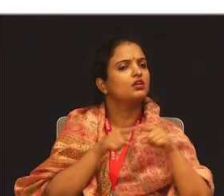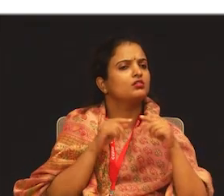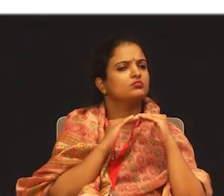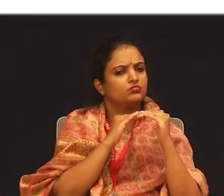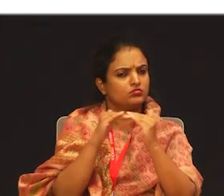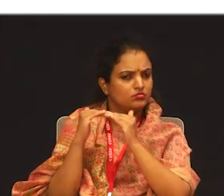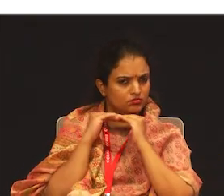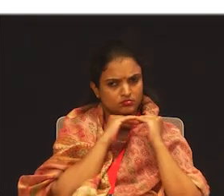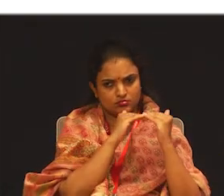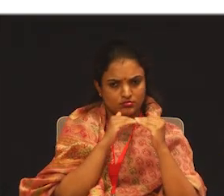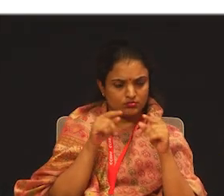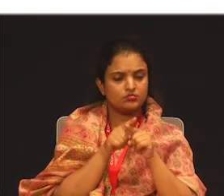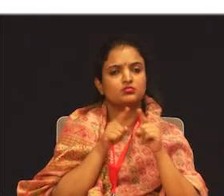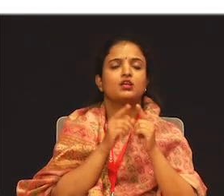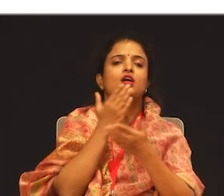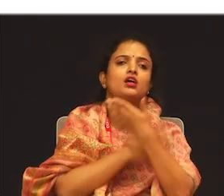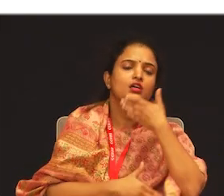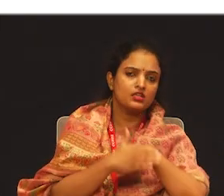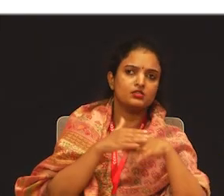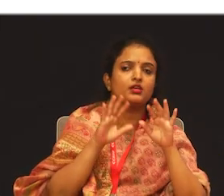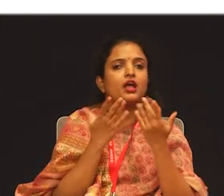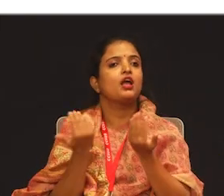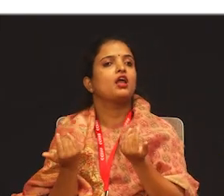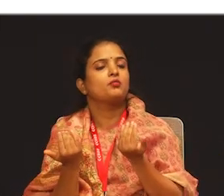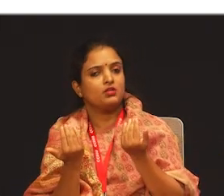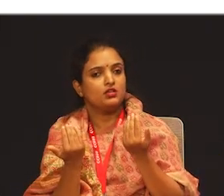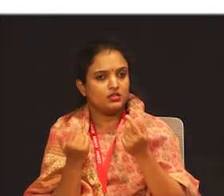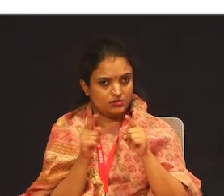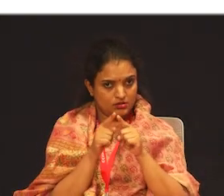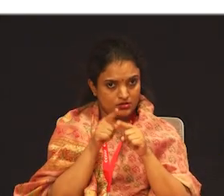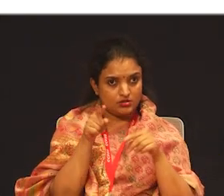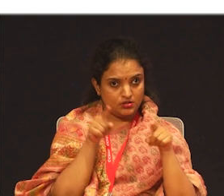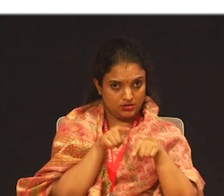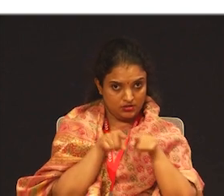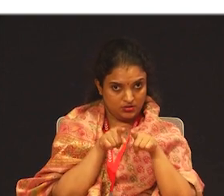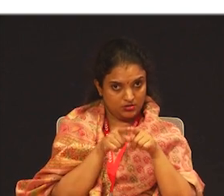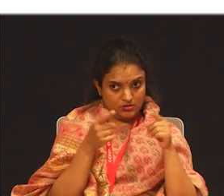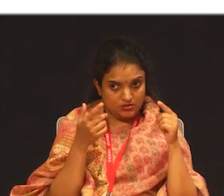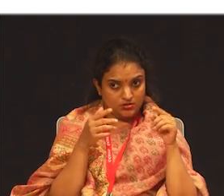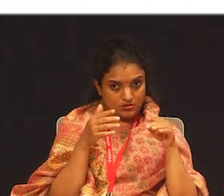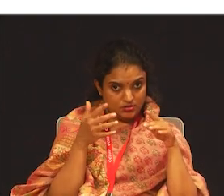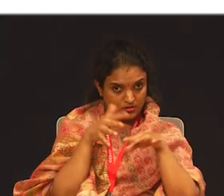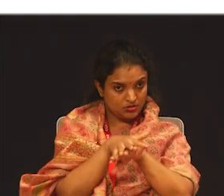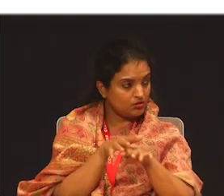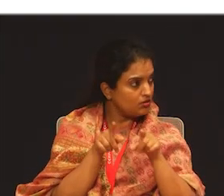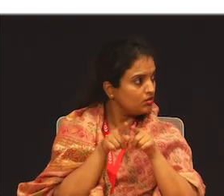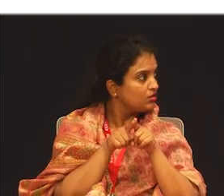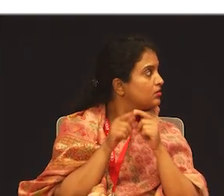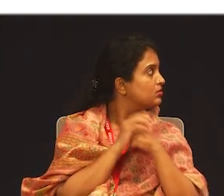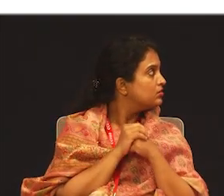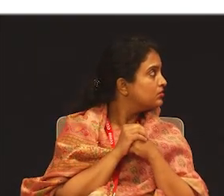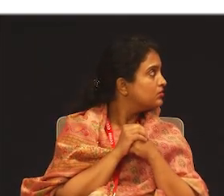equally, irrespective of disability or ability. Is it inclusion? No.